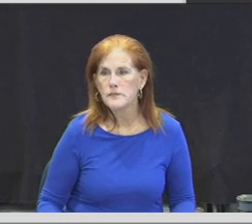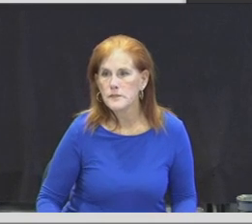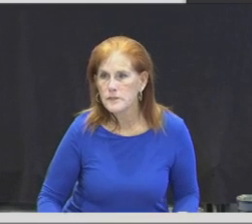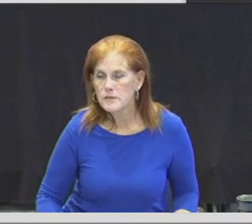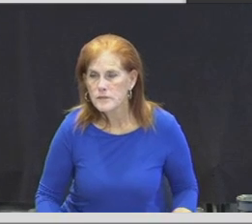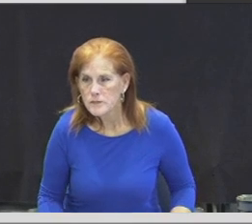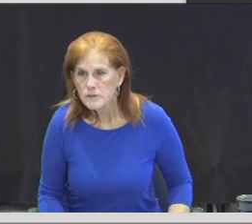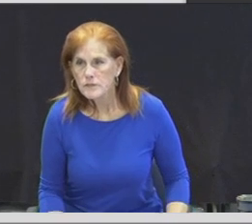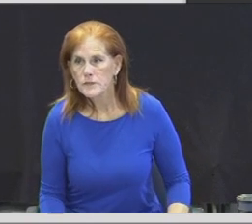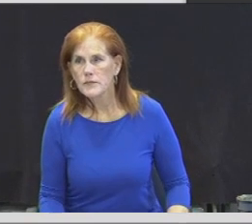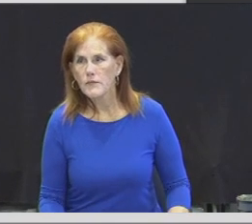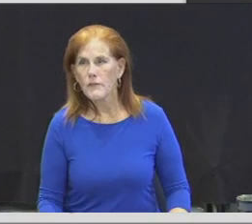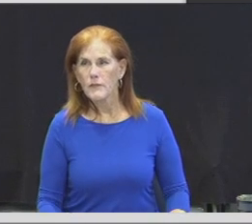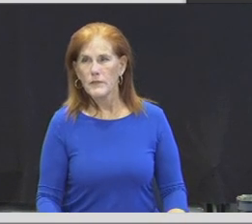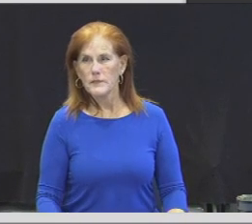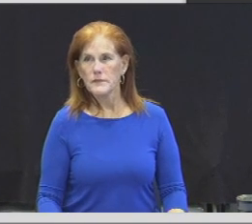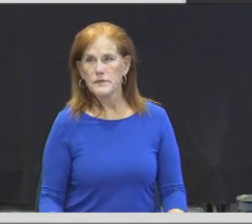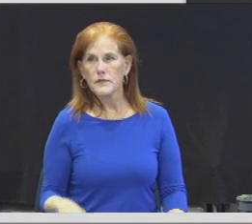So the riverfront,